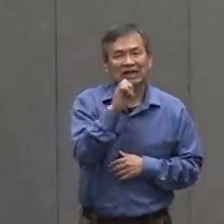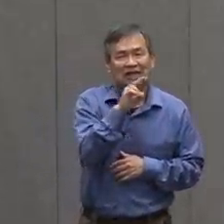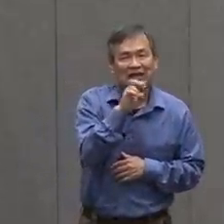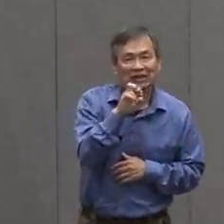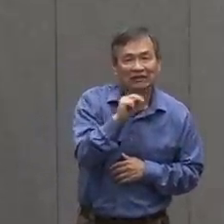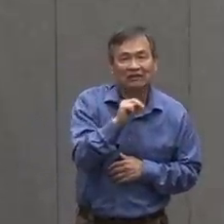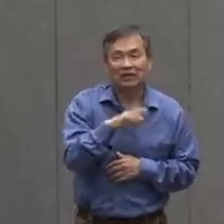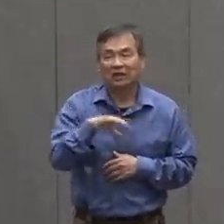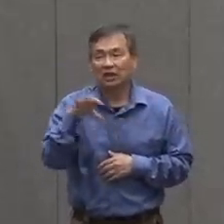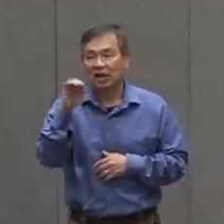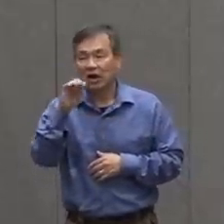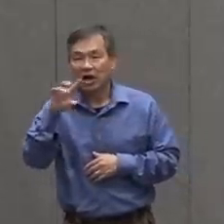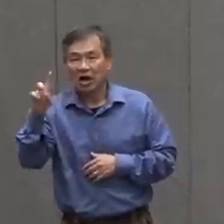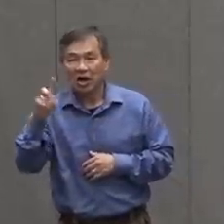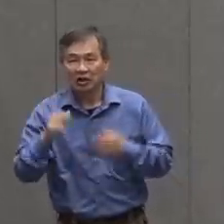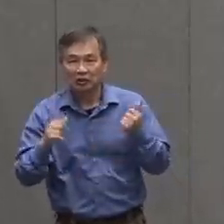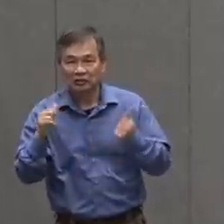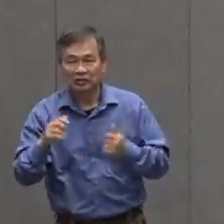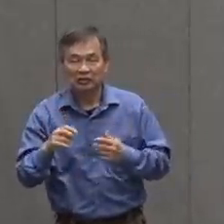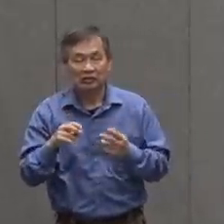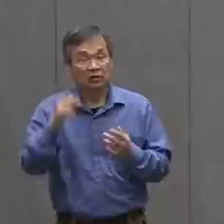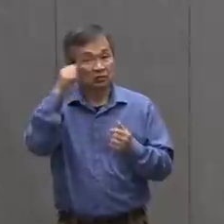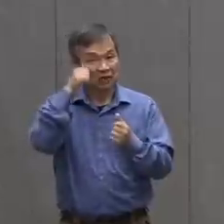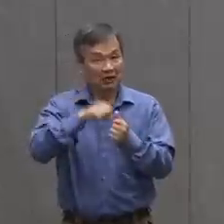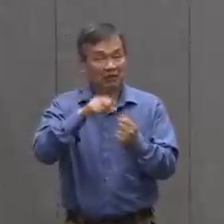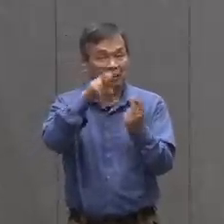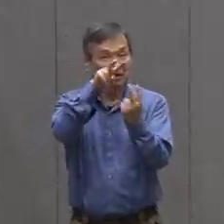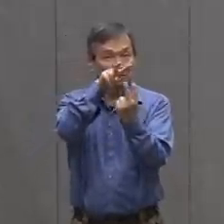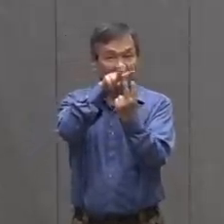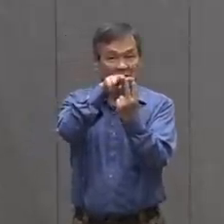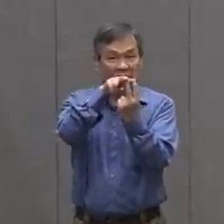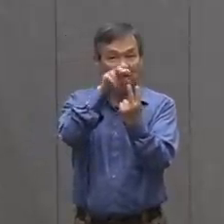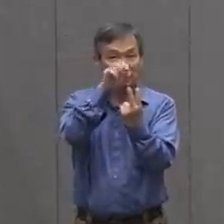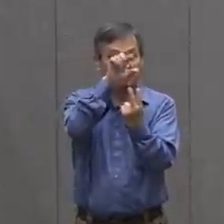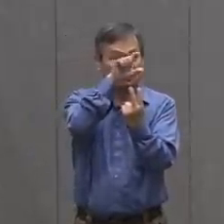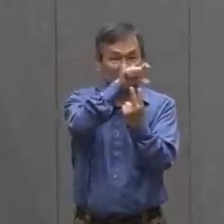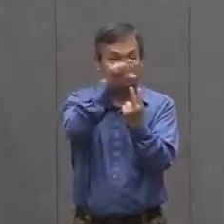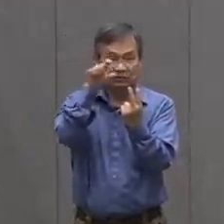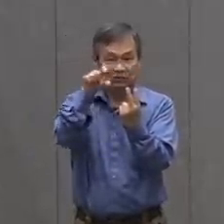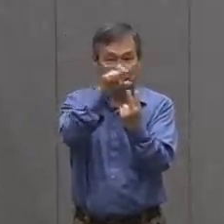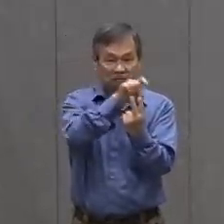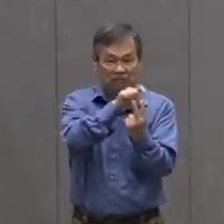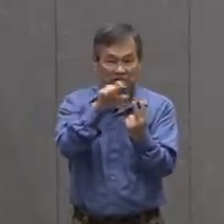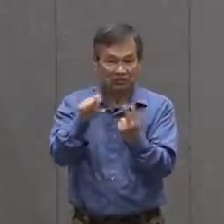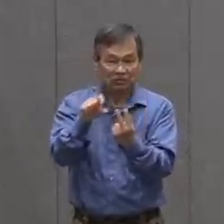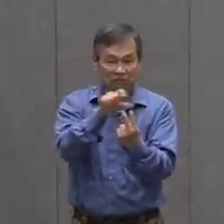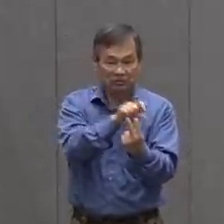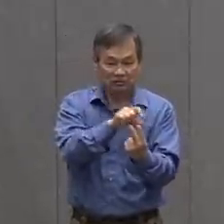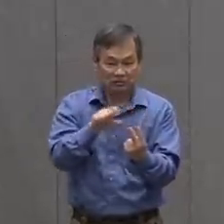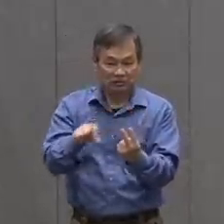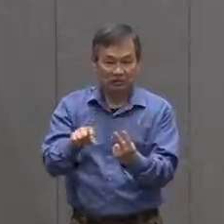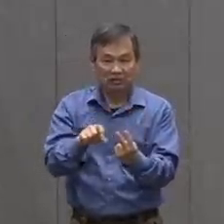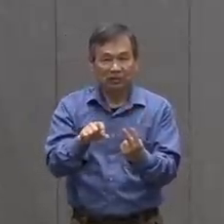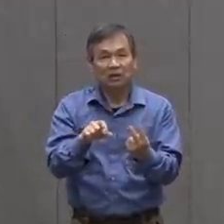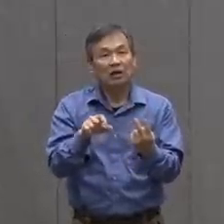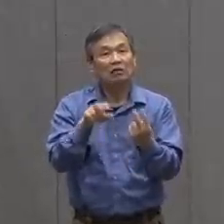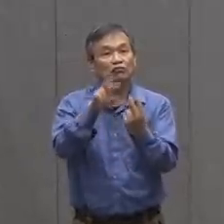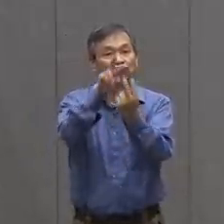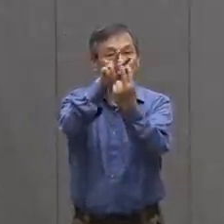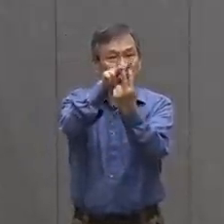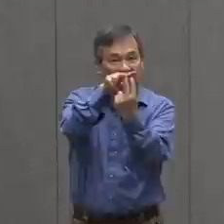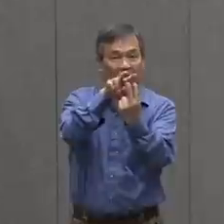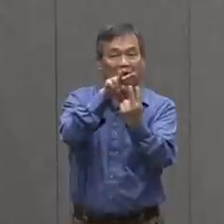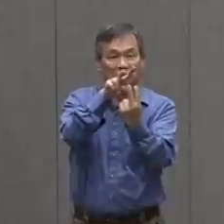odd, if everything we have, all the 12 things we have, each get a pair or a